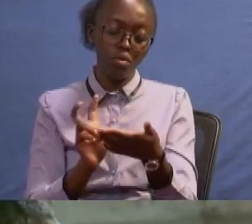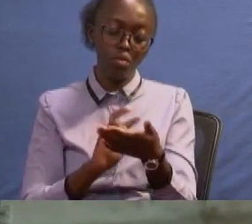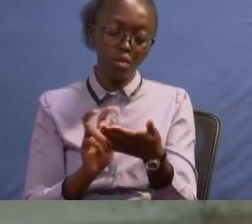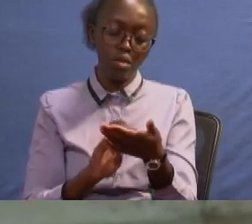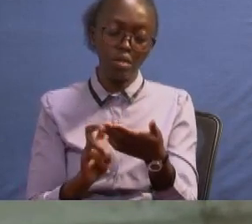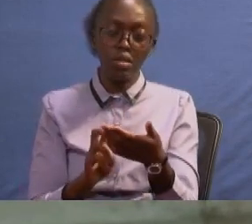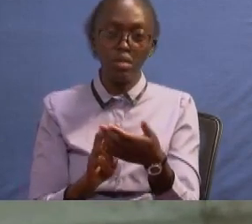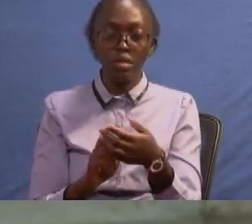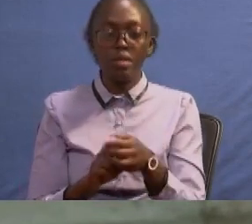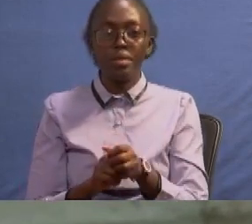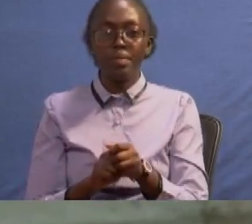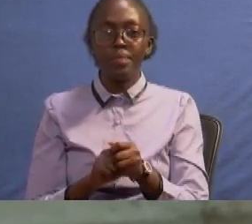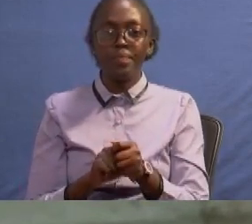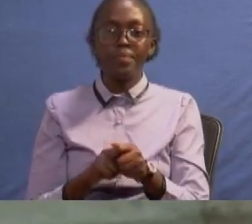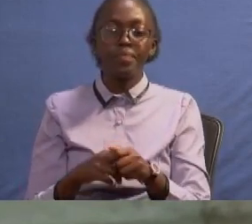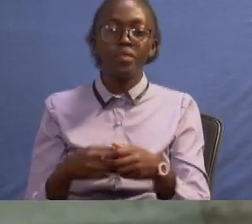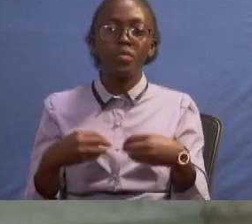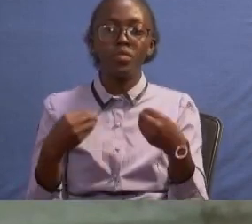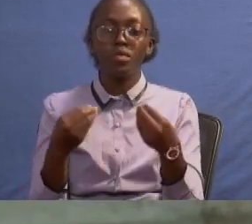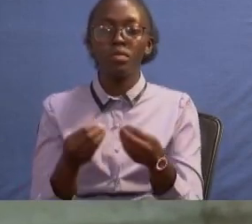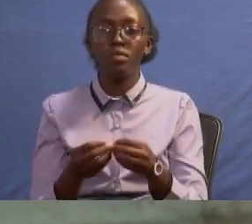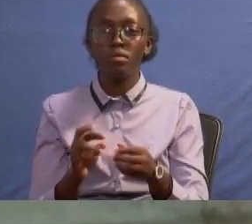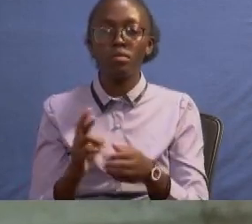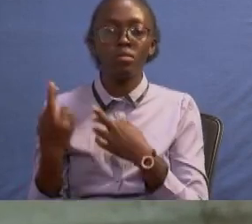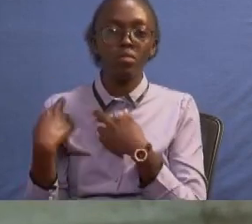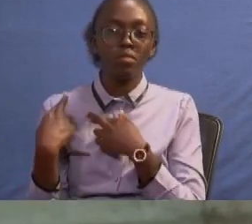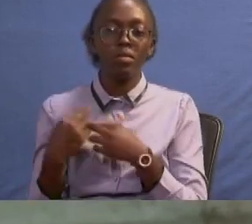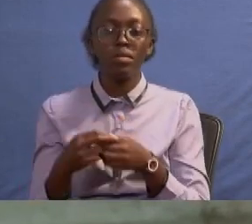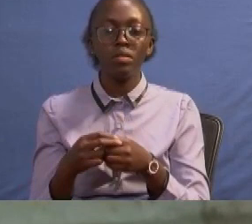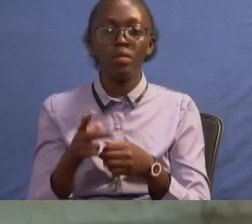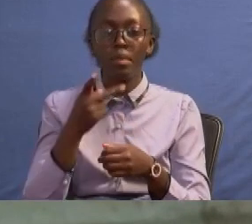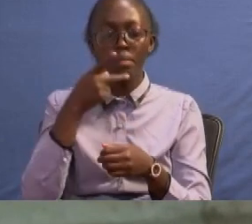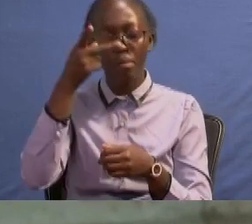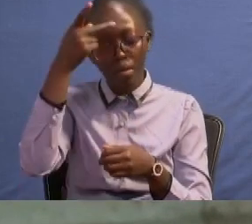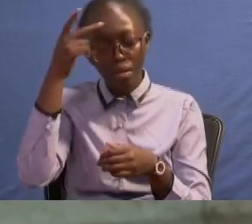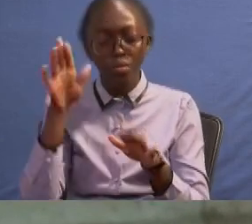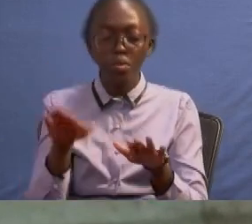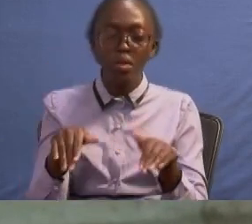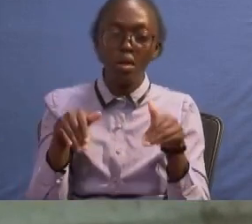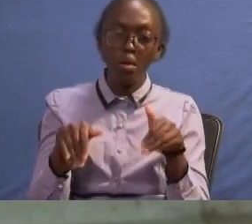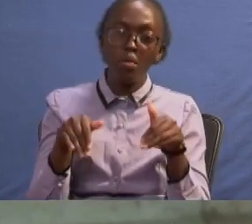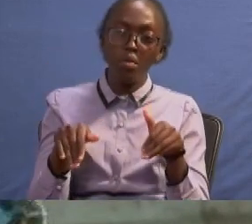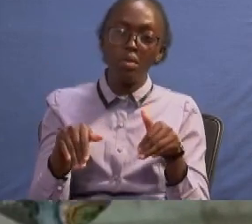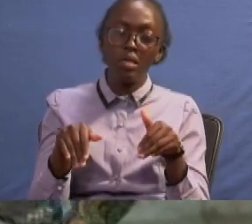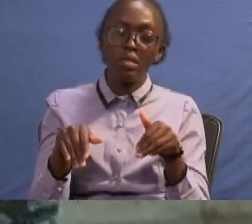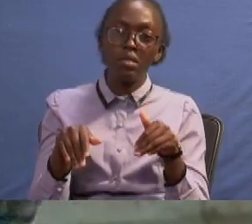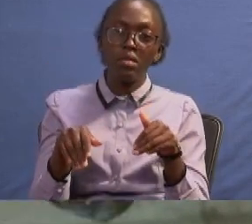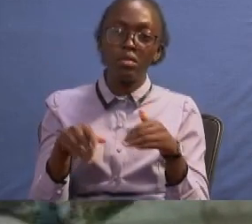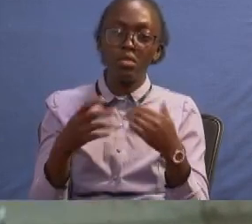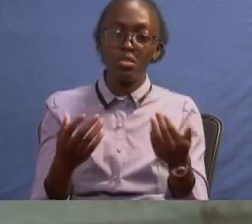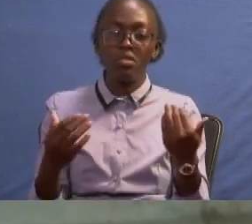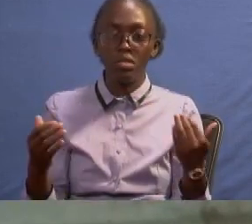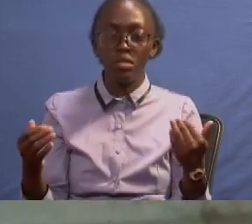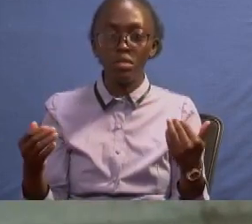what appertains to that degree. The parents were waiting for them so that they can go and take